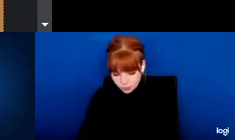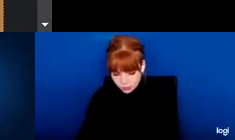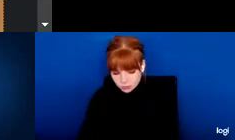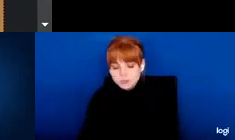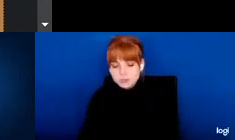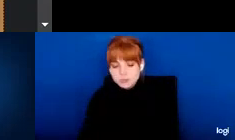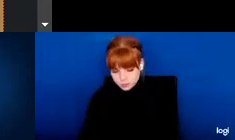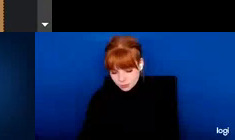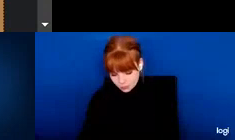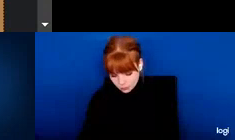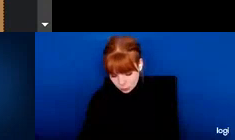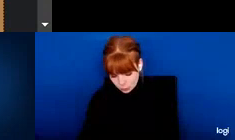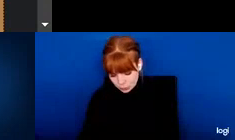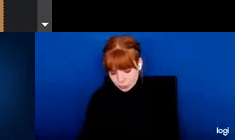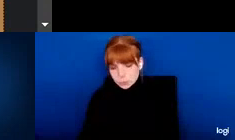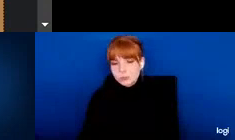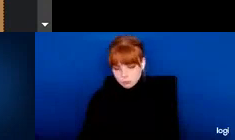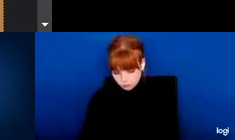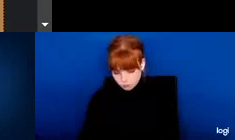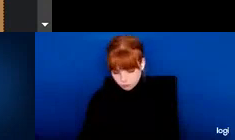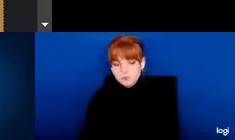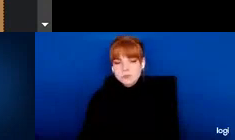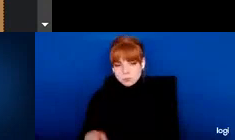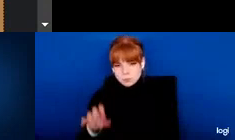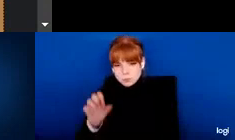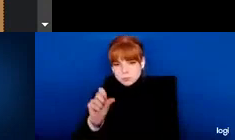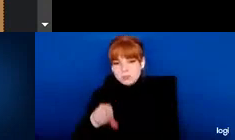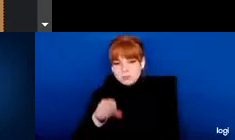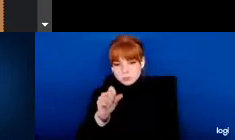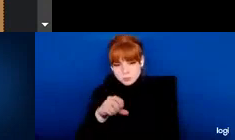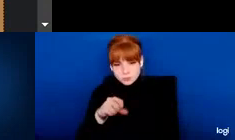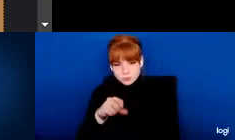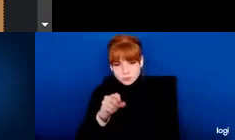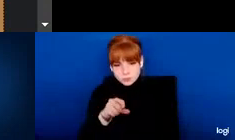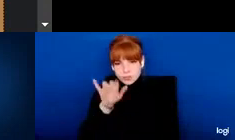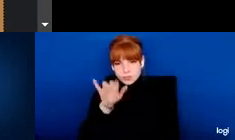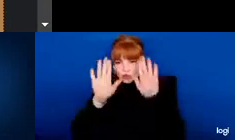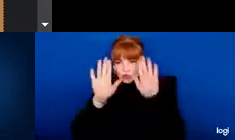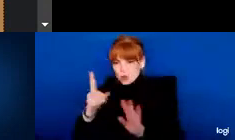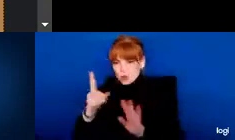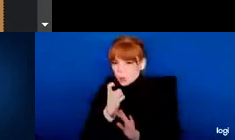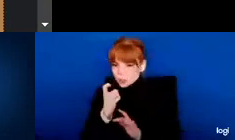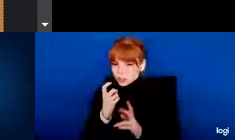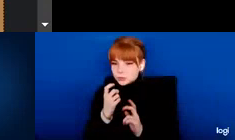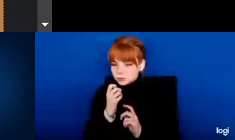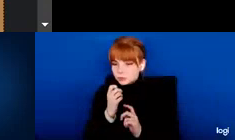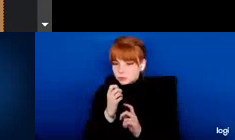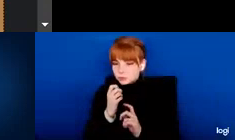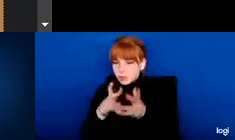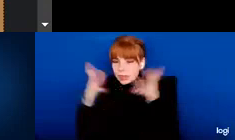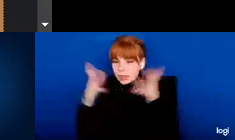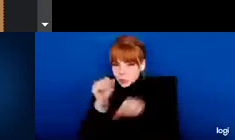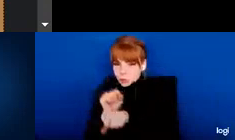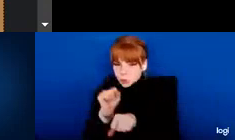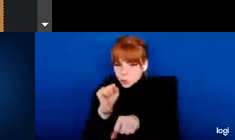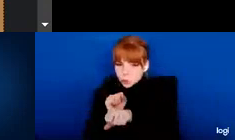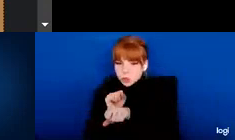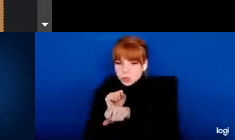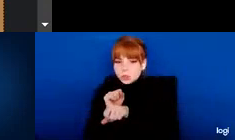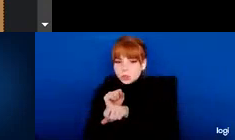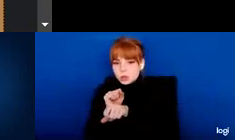Yeah, Tony, that's a great question about how much work would it take to, some of these apps that are developed in-house, how much work is involved in making them